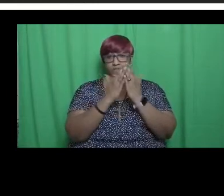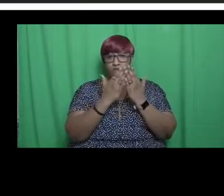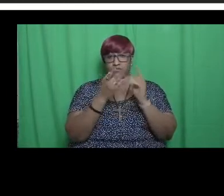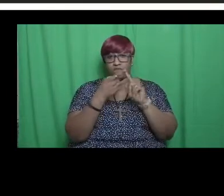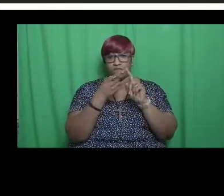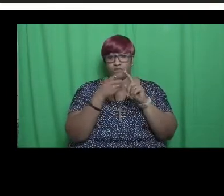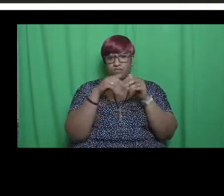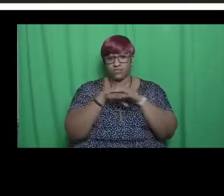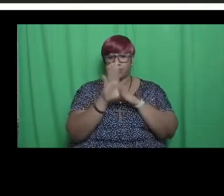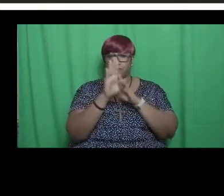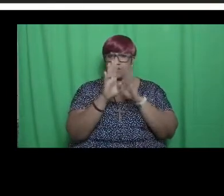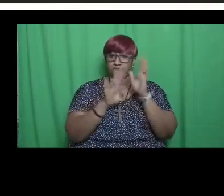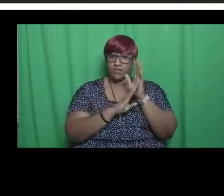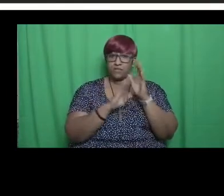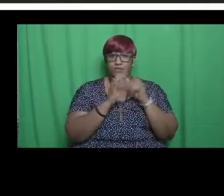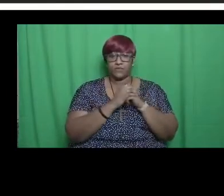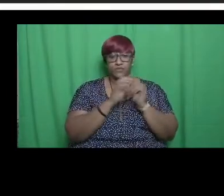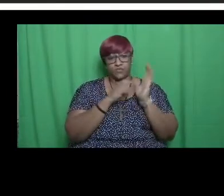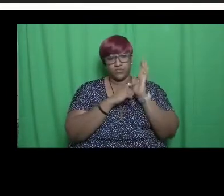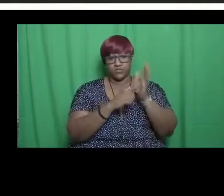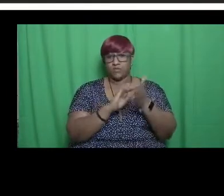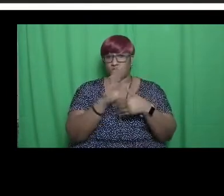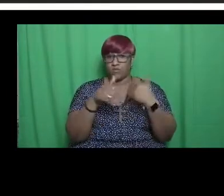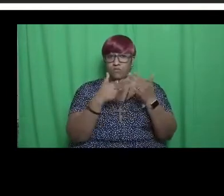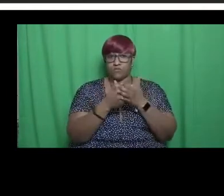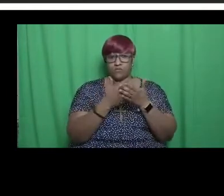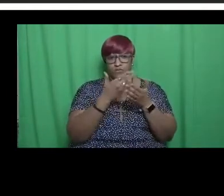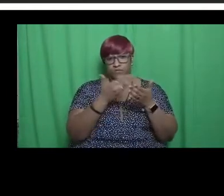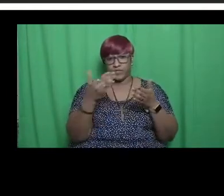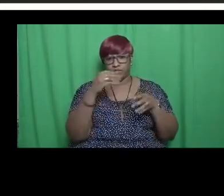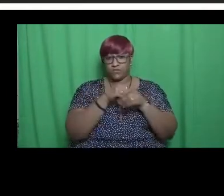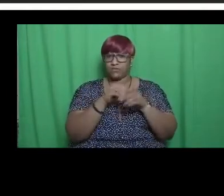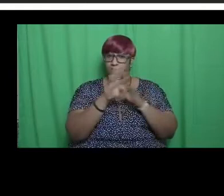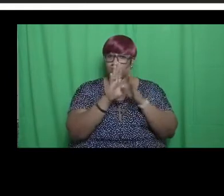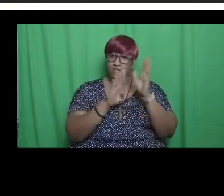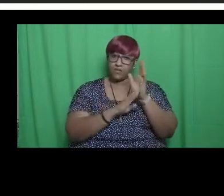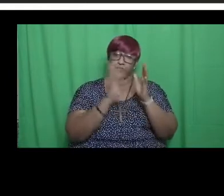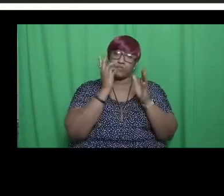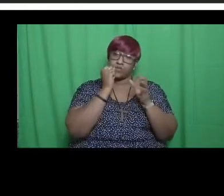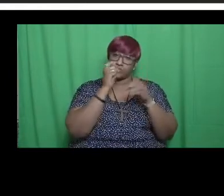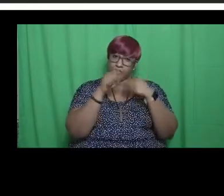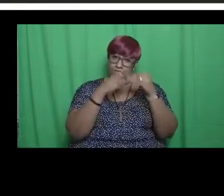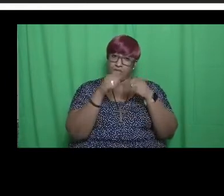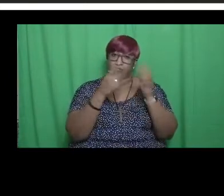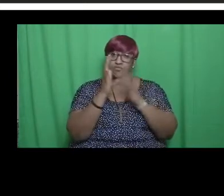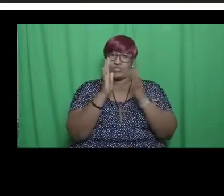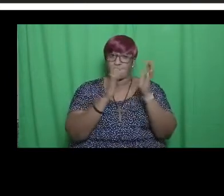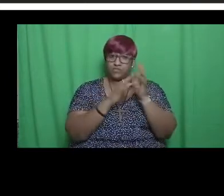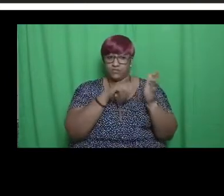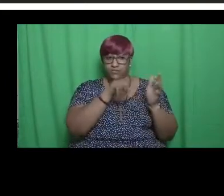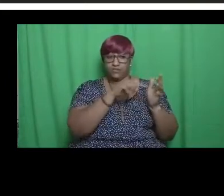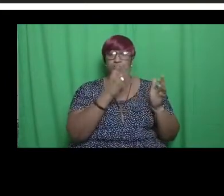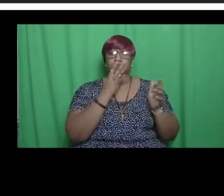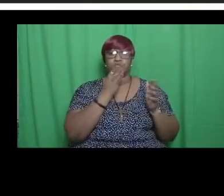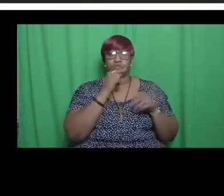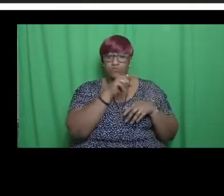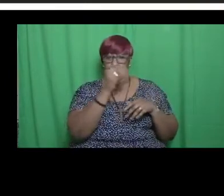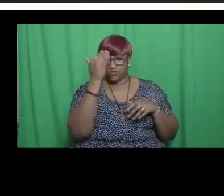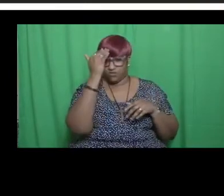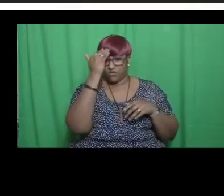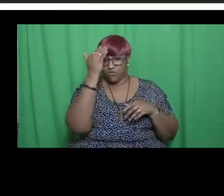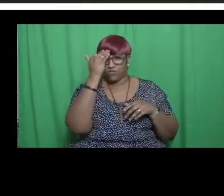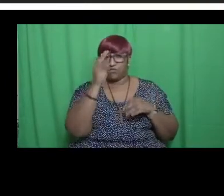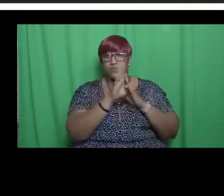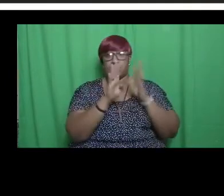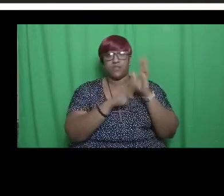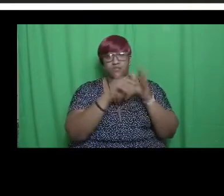with Genesis and showed every book in the Bible was about me. And these were Jews, so they knew the Bible. He said, you remember